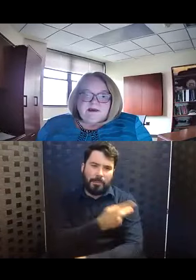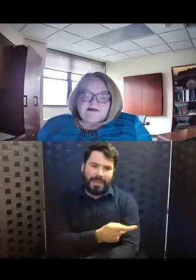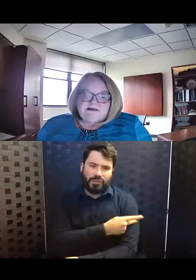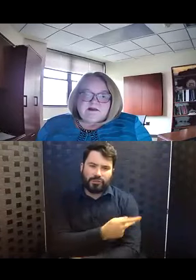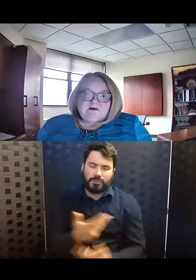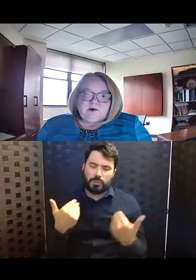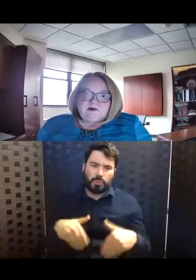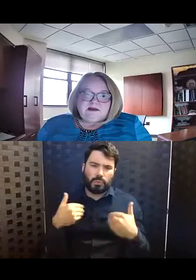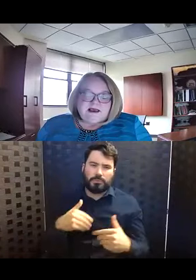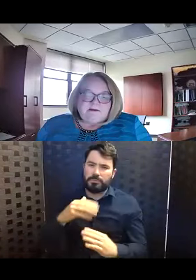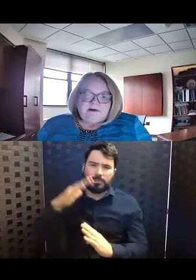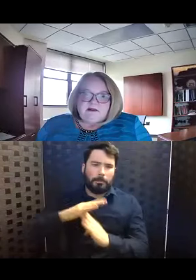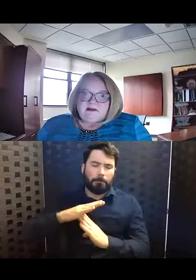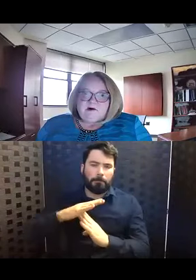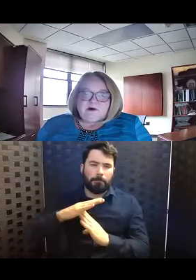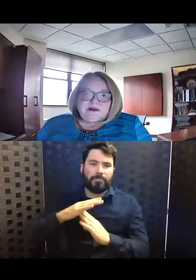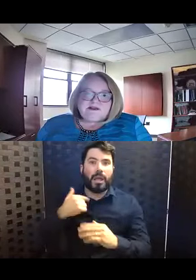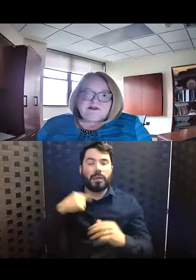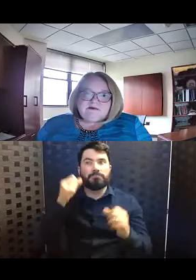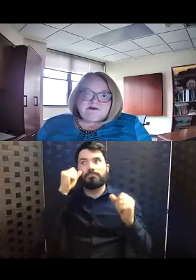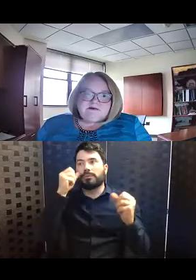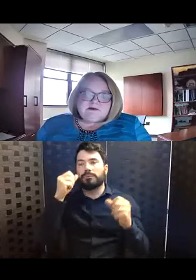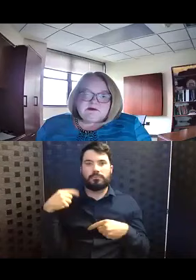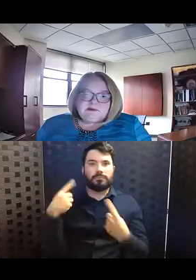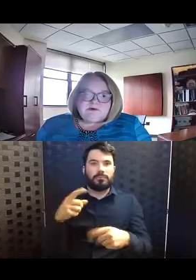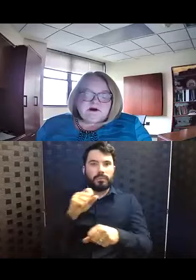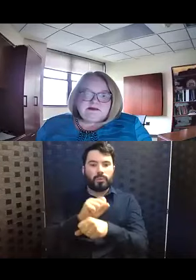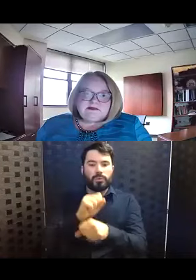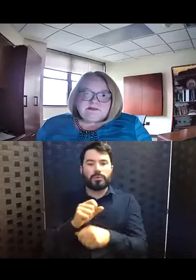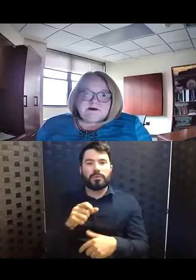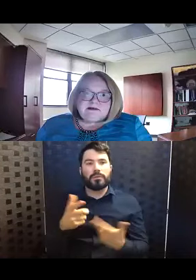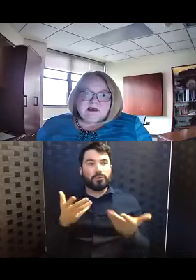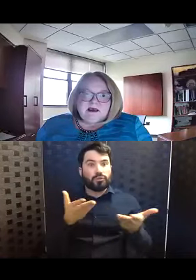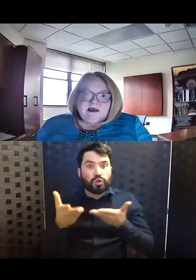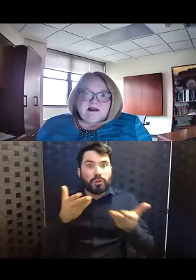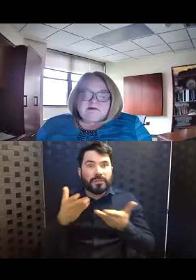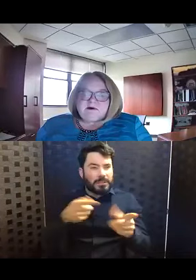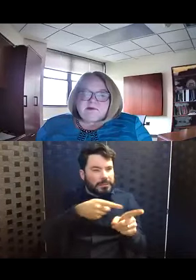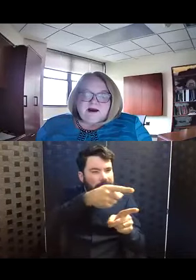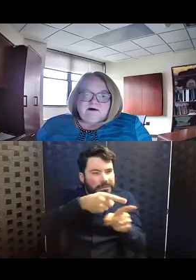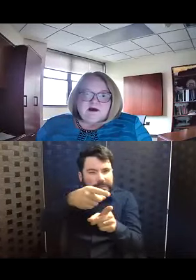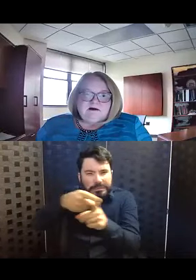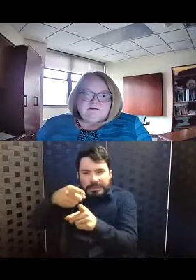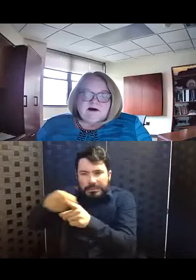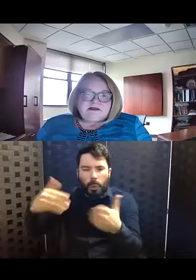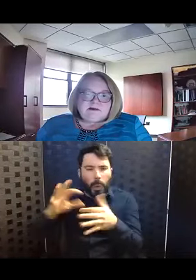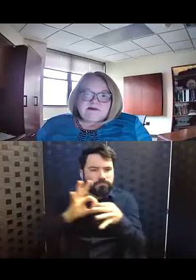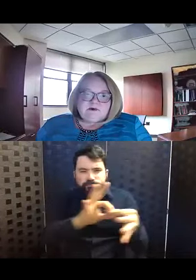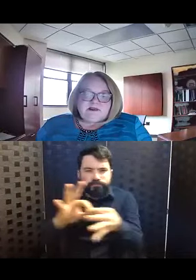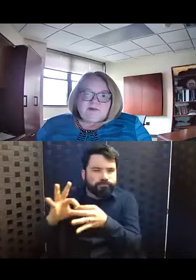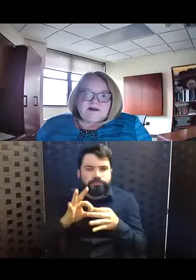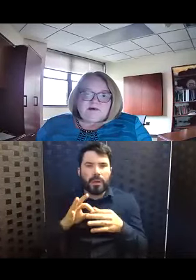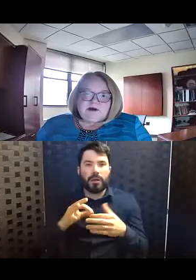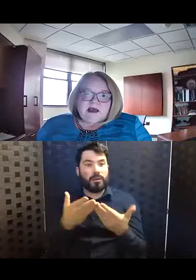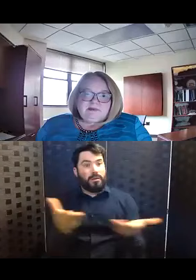I'm amazed at the work that's happened and the coordination of services between all disciplines. And I am so proud of our